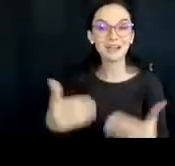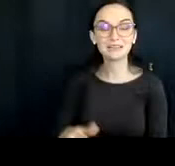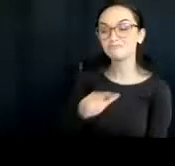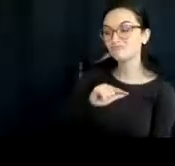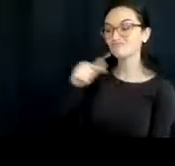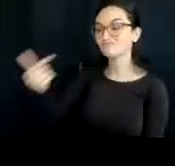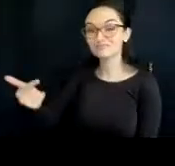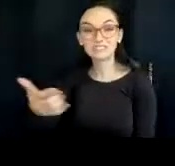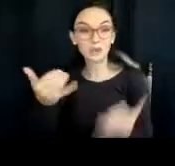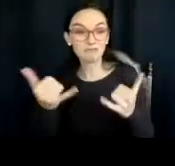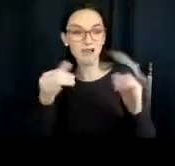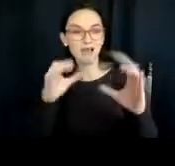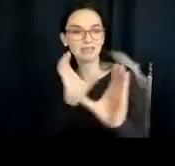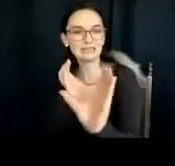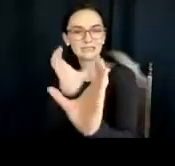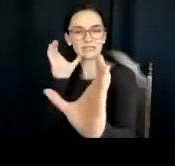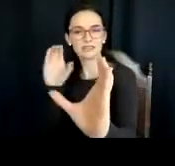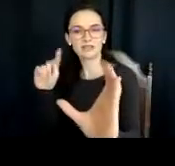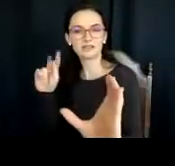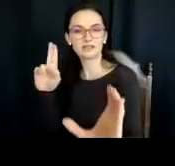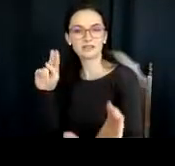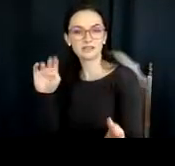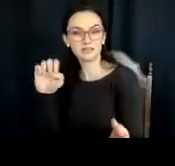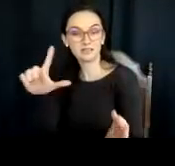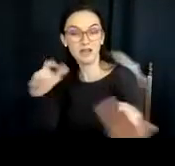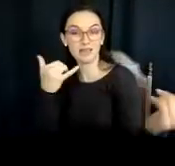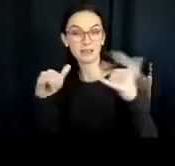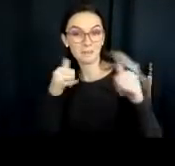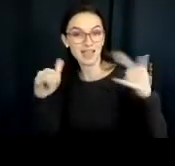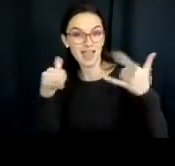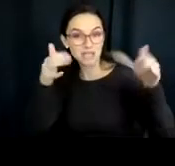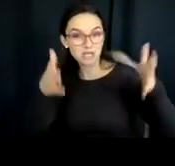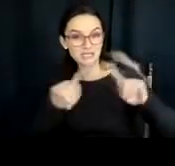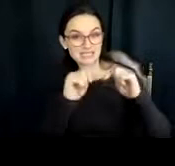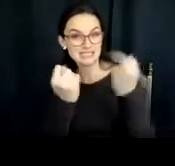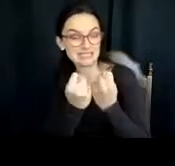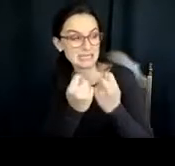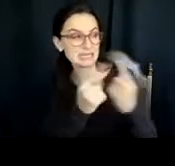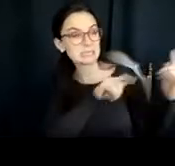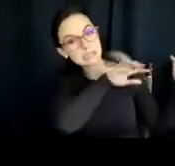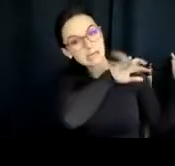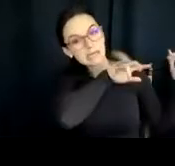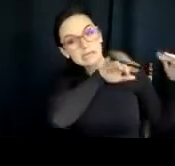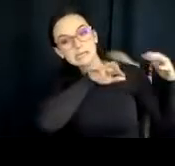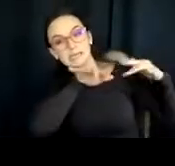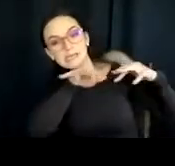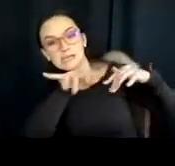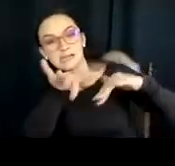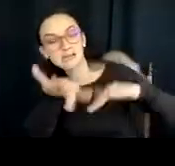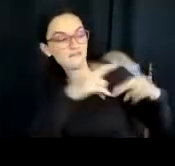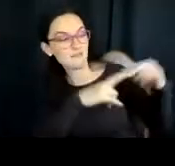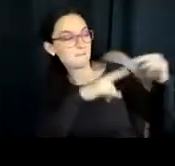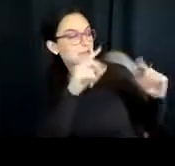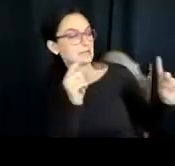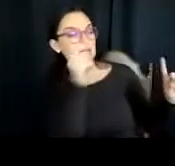tunnel where the players come from their locker room in the building over there, through this